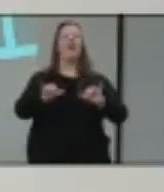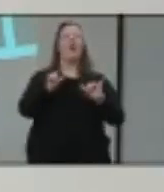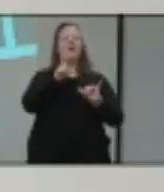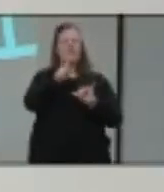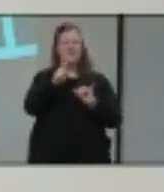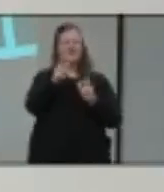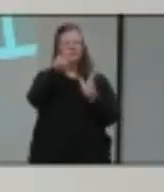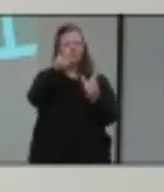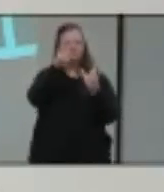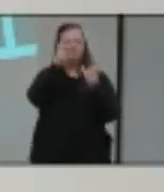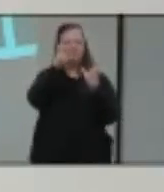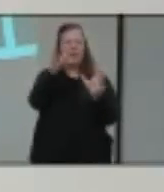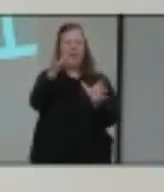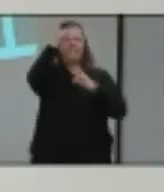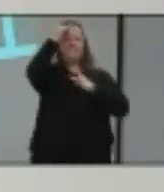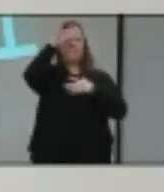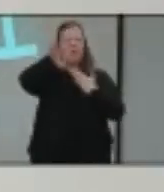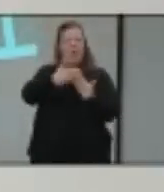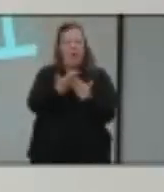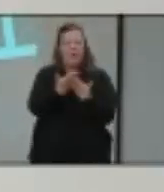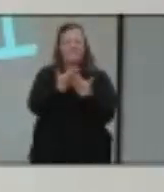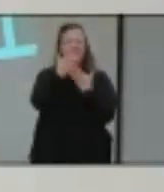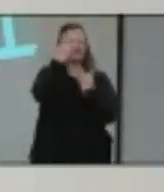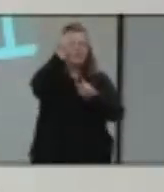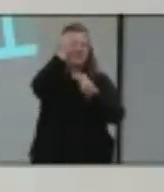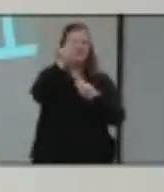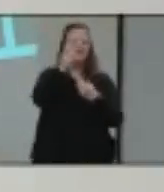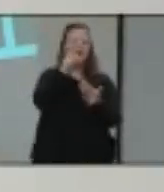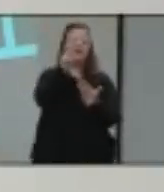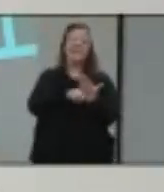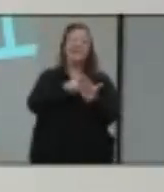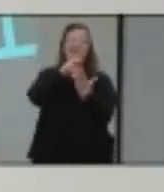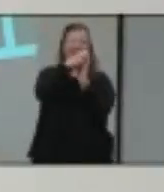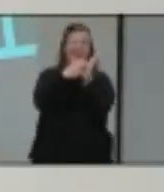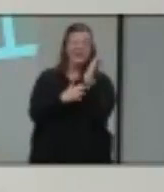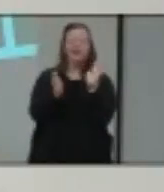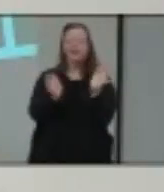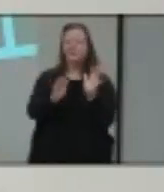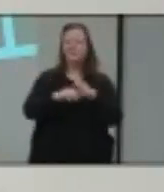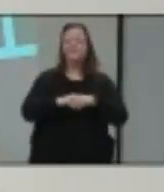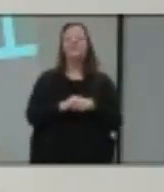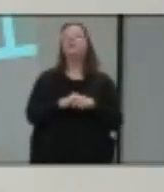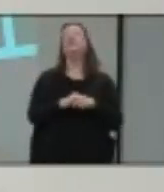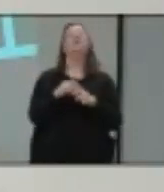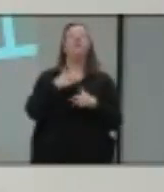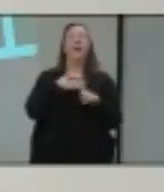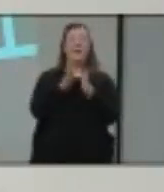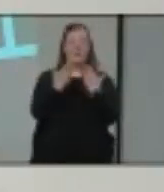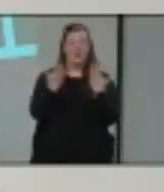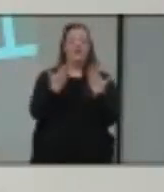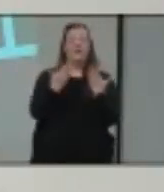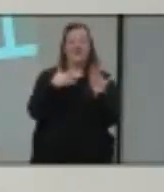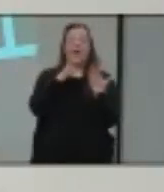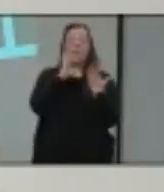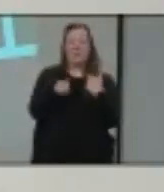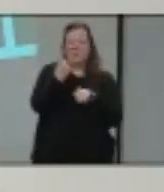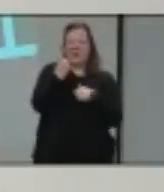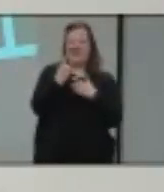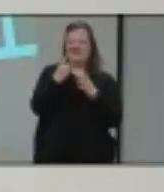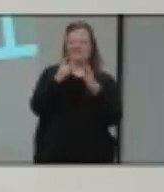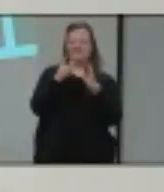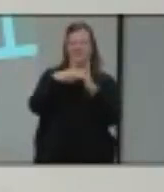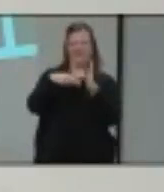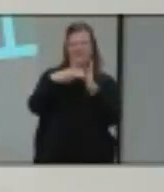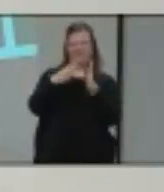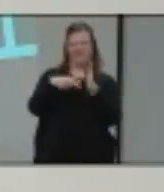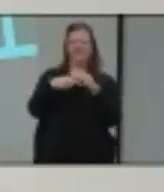the material without sort of tiring myself out. So my book is written in vignettes, and the vignette I'm going to read you is called I'm Not Fond